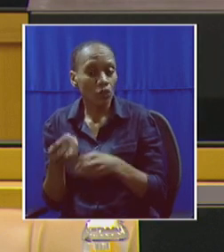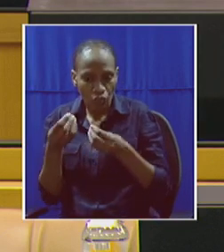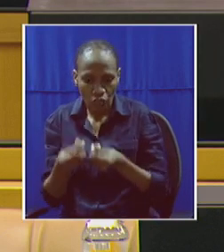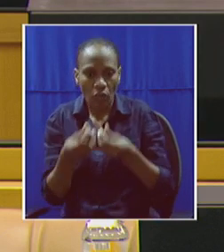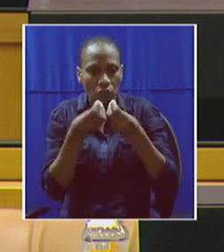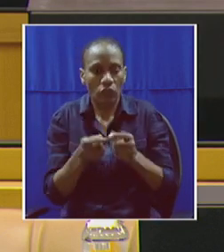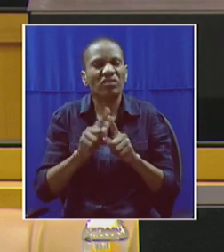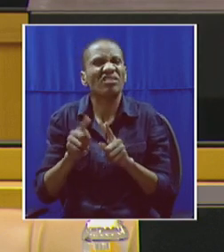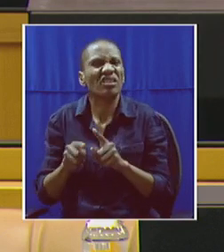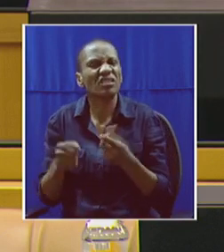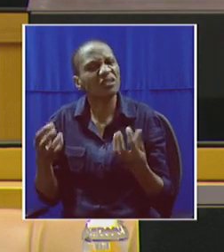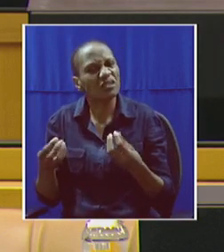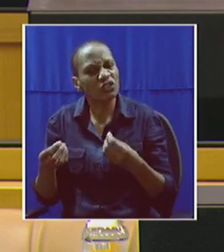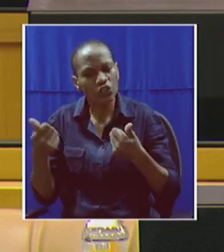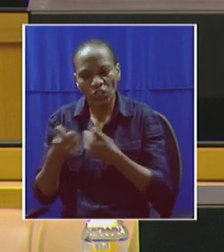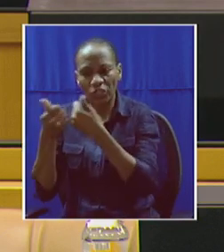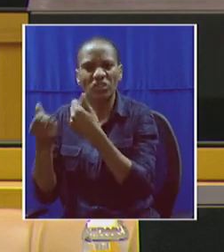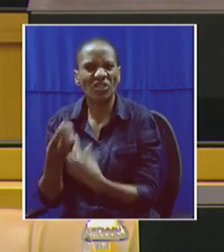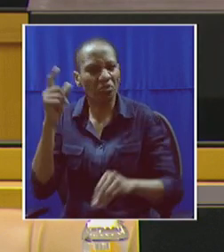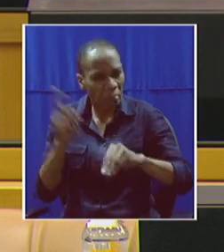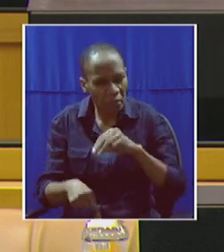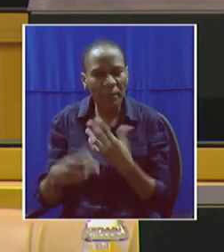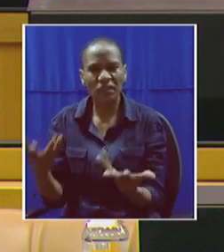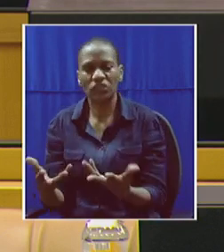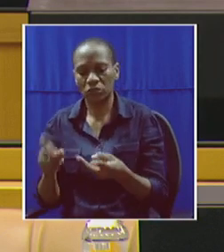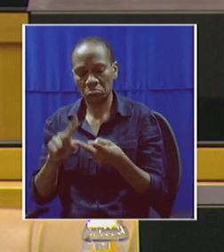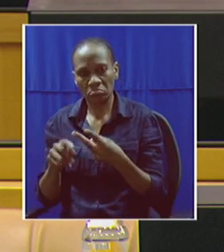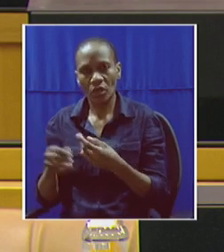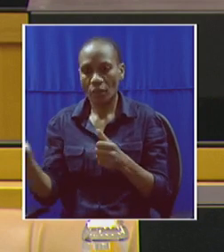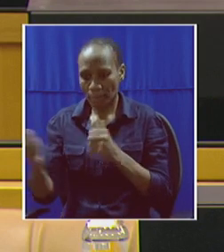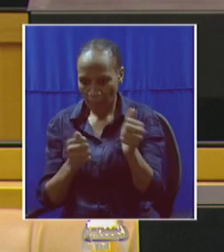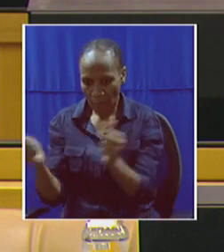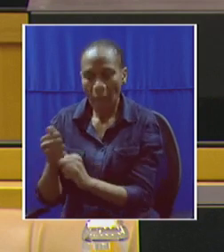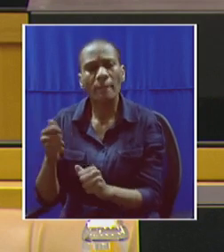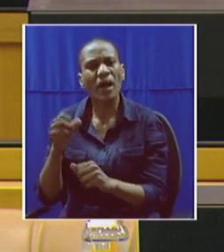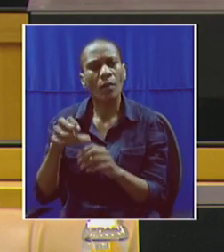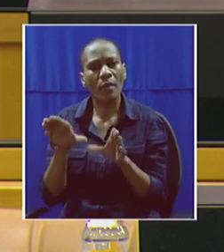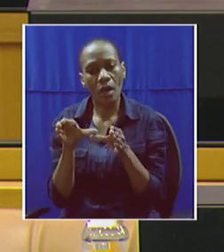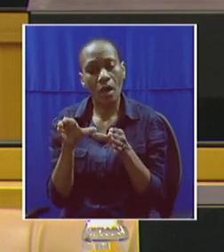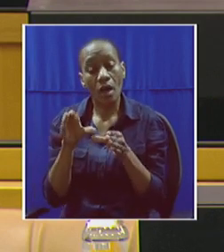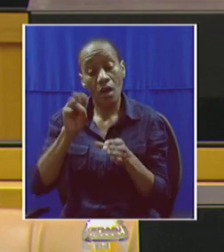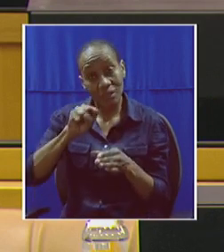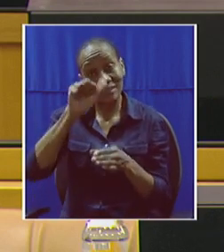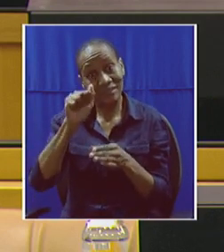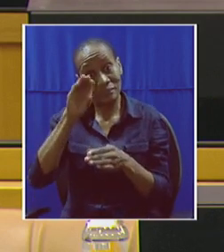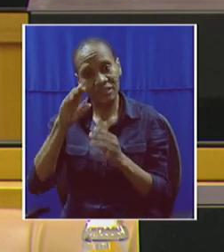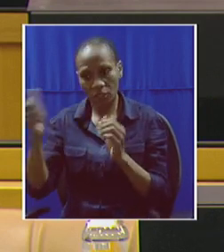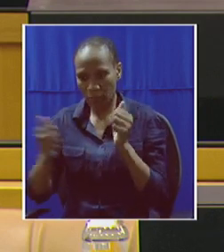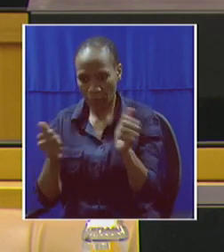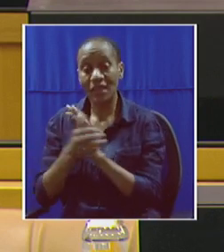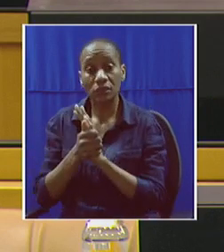issues of consequence management and fully capacitate the organization with the required skills